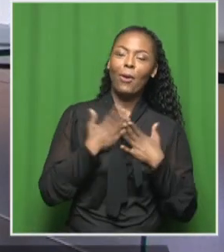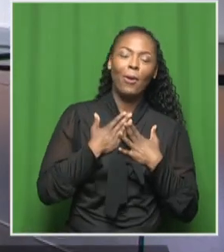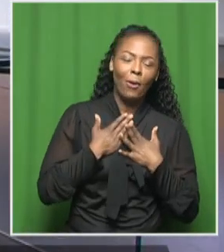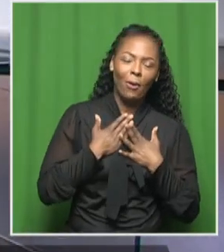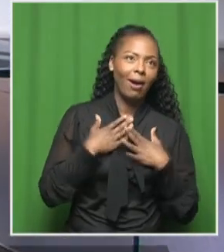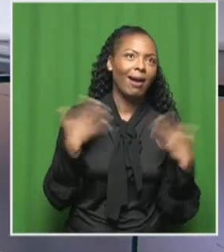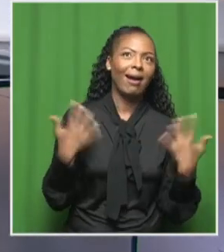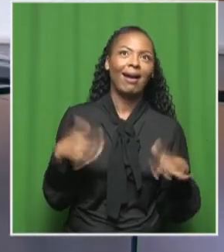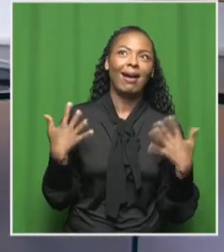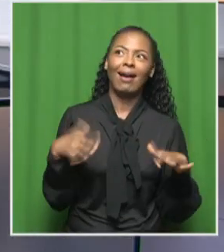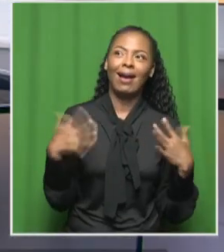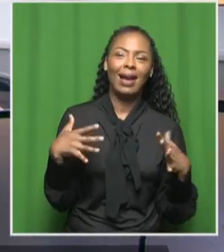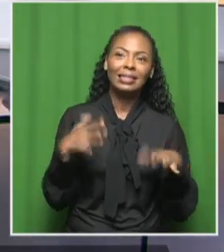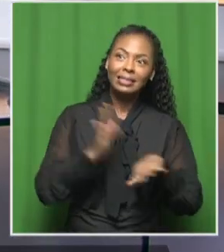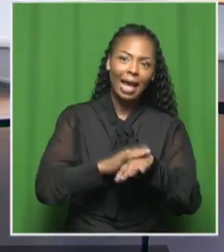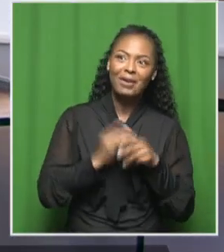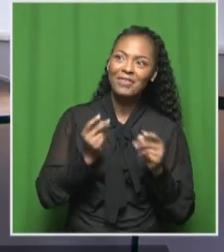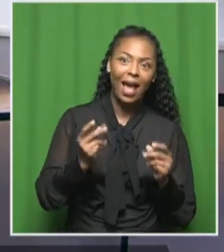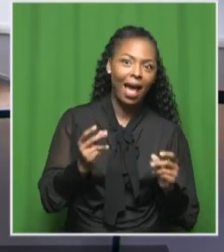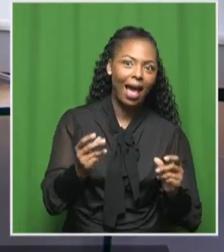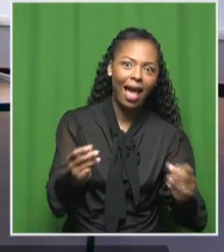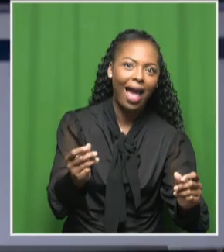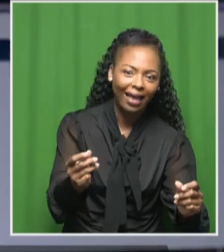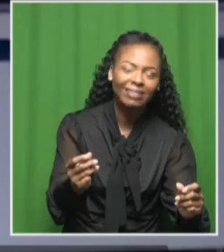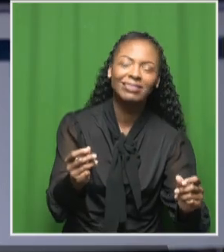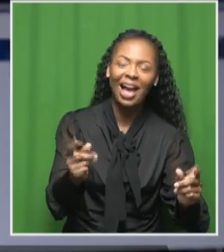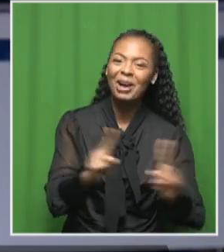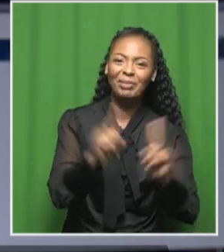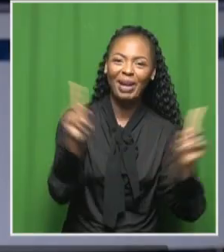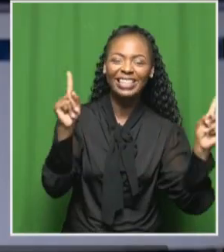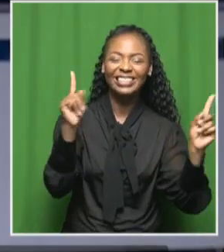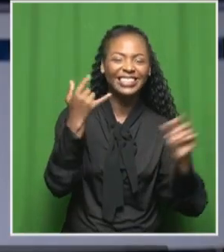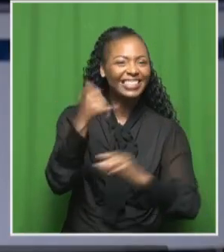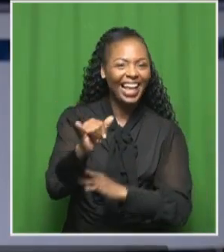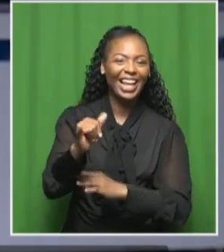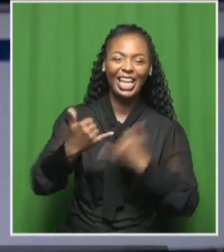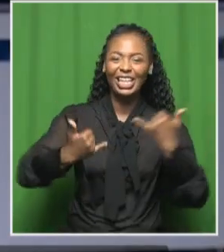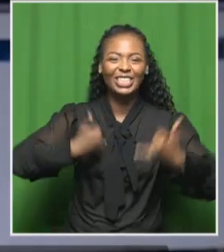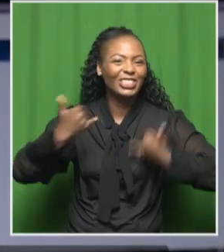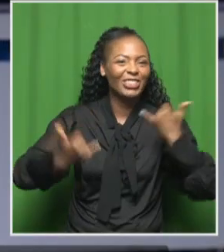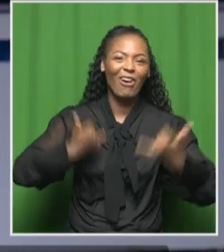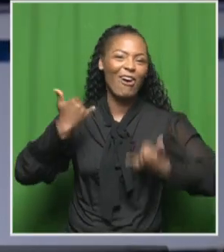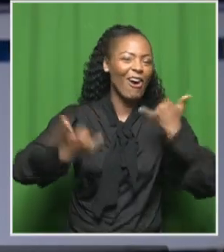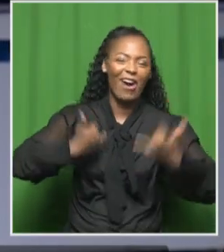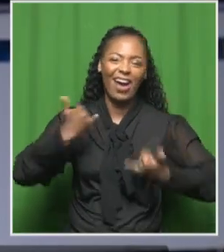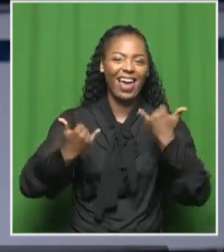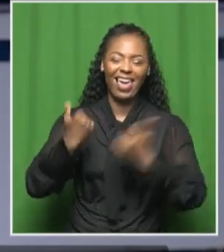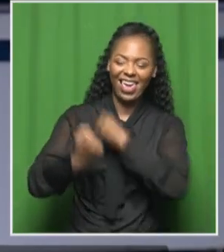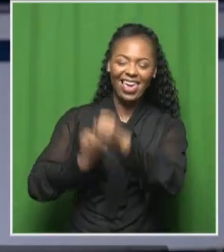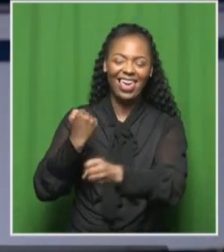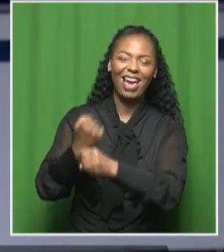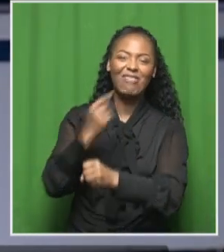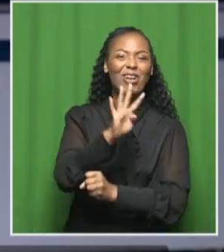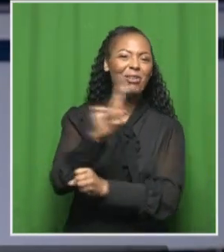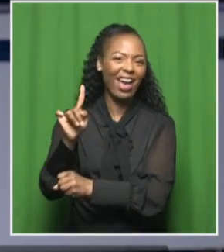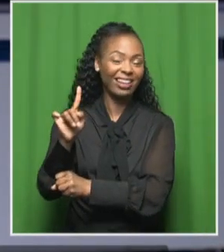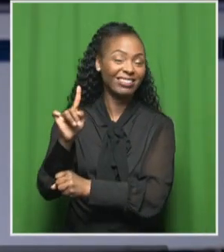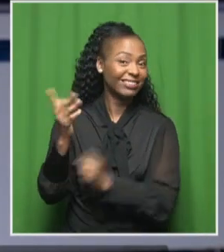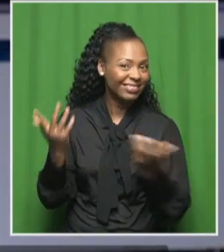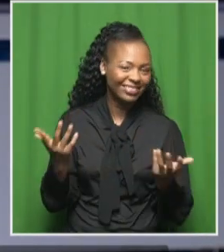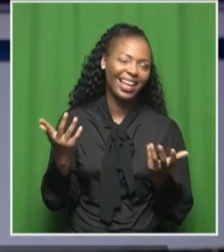all go? Where did the time go? But and I'm still enjoying it 41 years later. That's the most important thing about it, is just